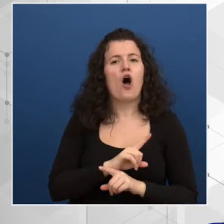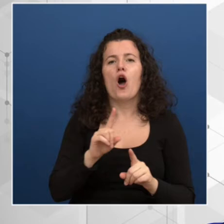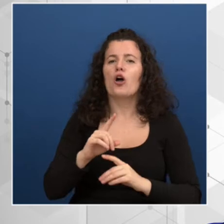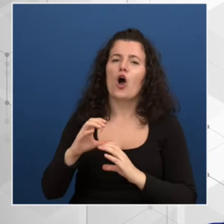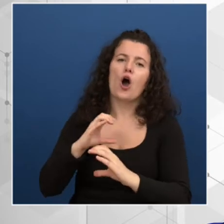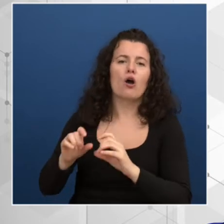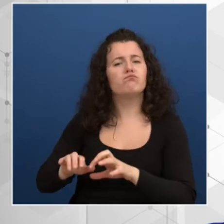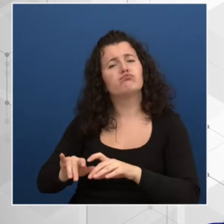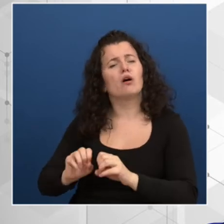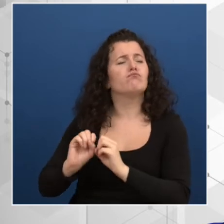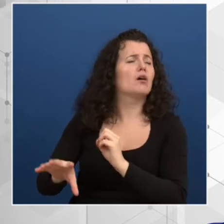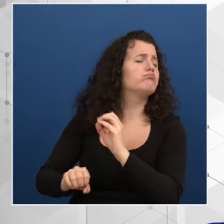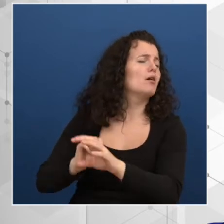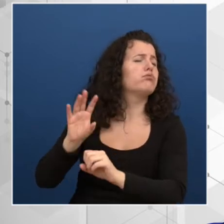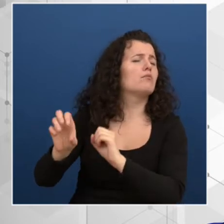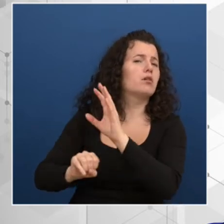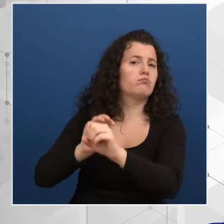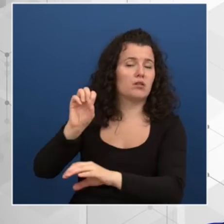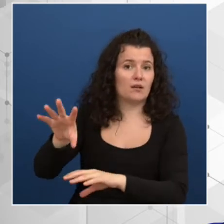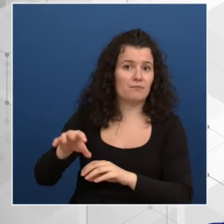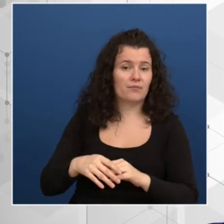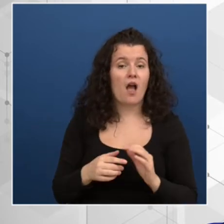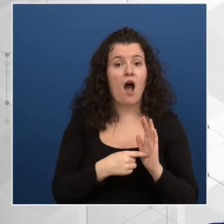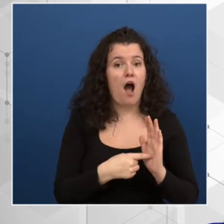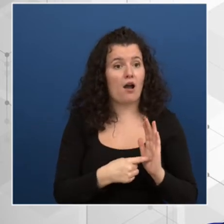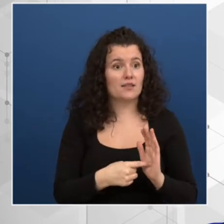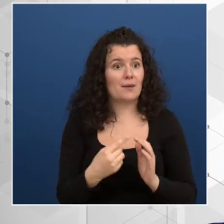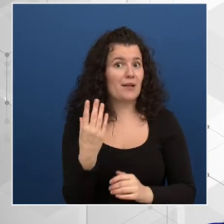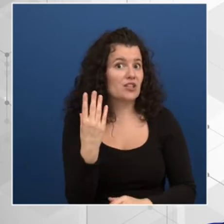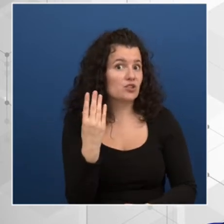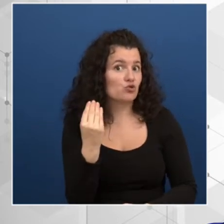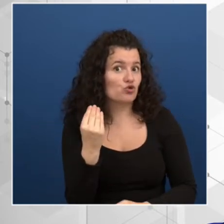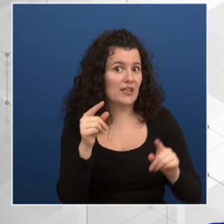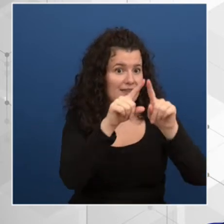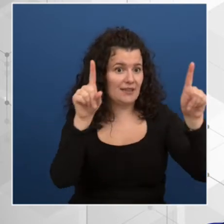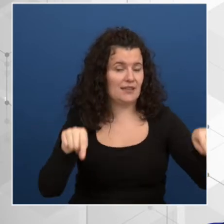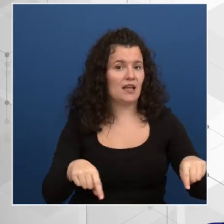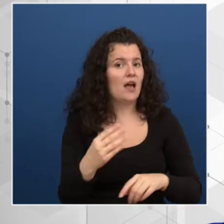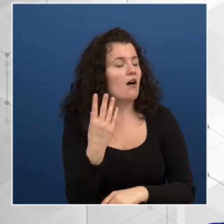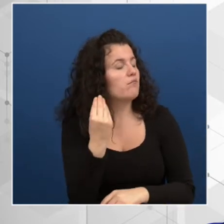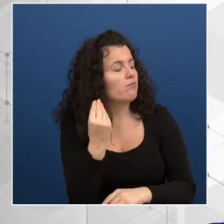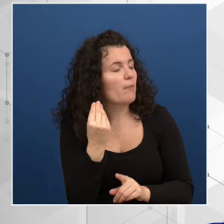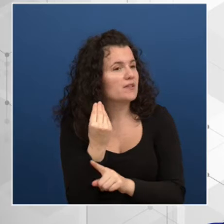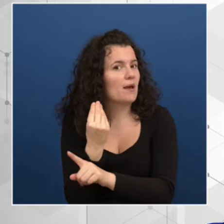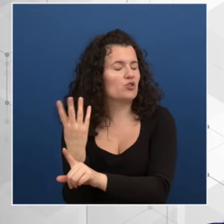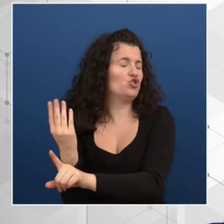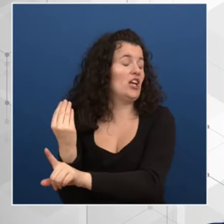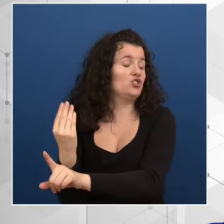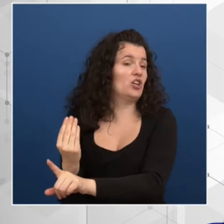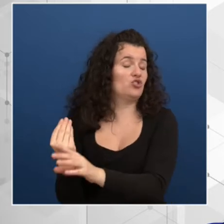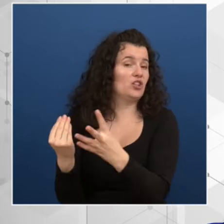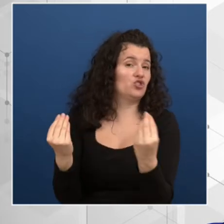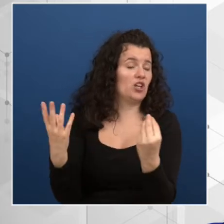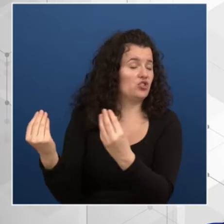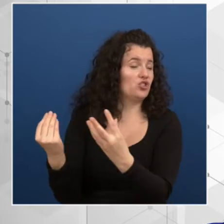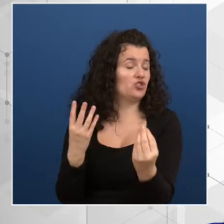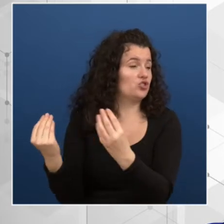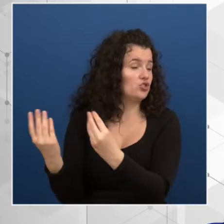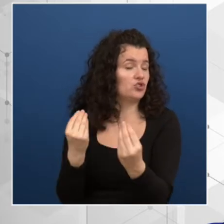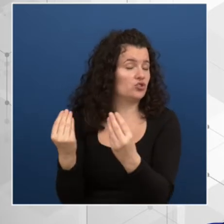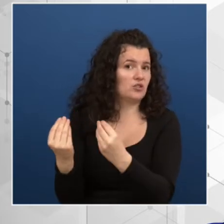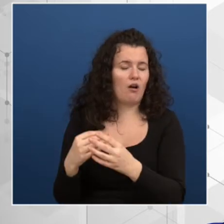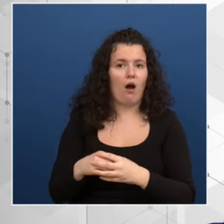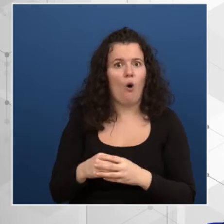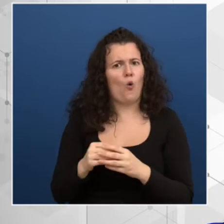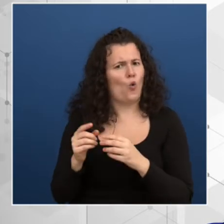realize that people who are using screen reading software, it may be reading transcriptions aloud and the chat at the same time. So it can be really hard for people